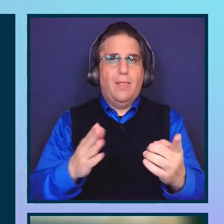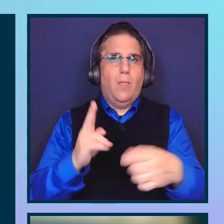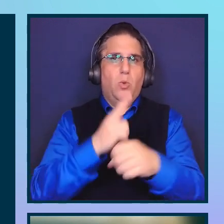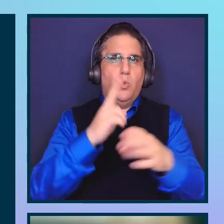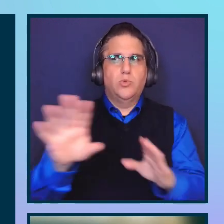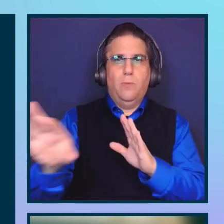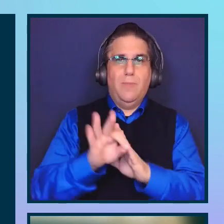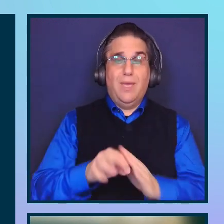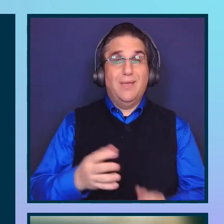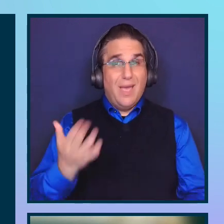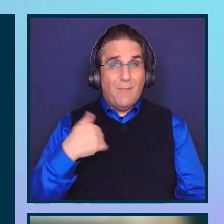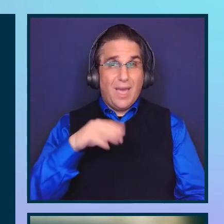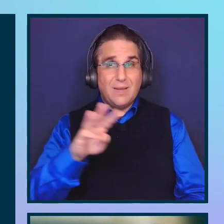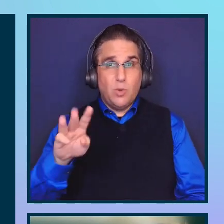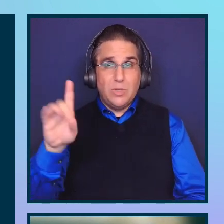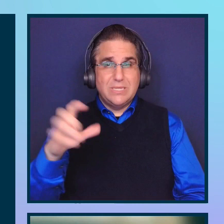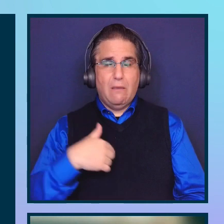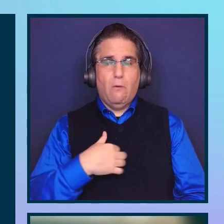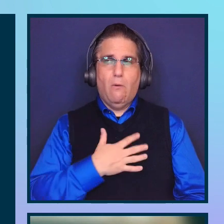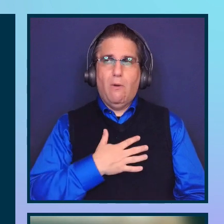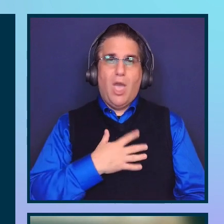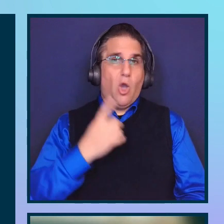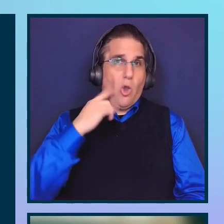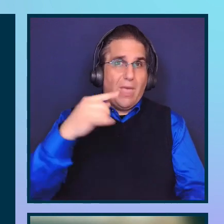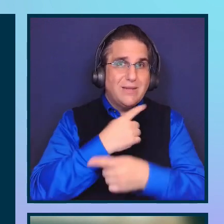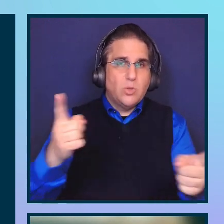WWDC. I love it very much, if you can't tell.